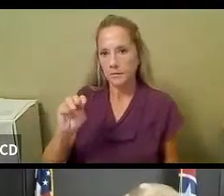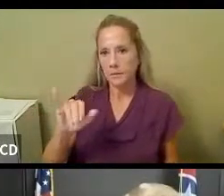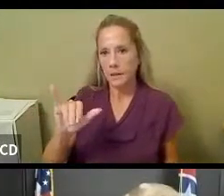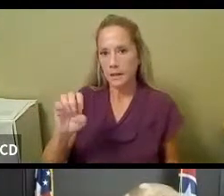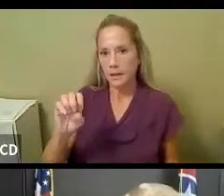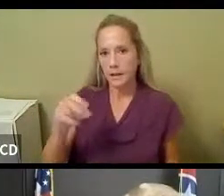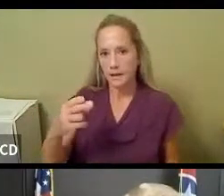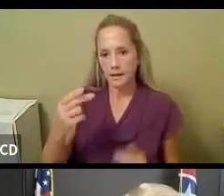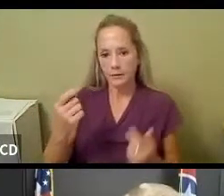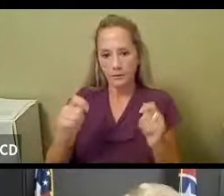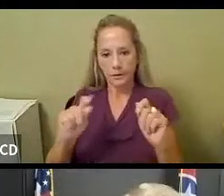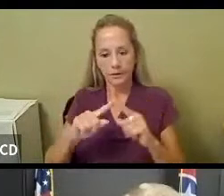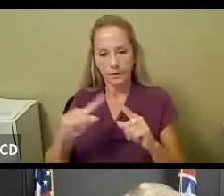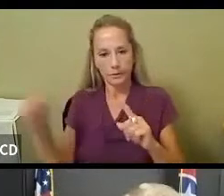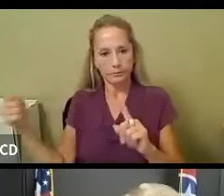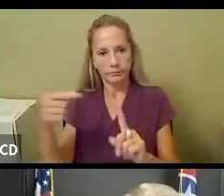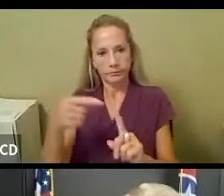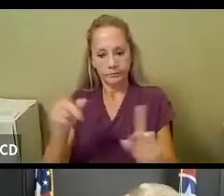to everyone's attention, which is